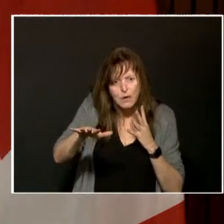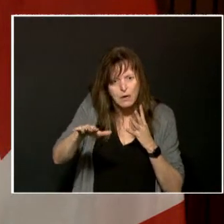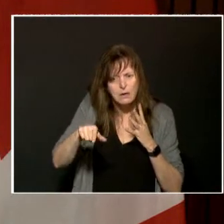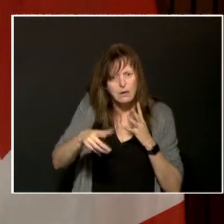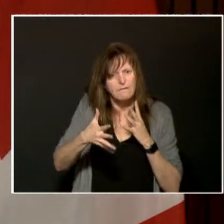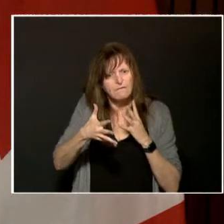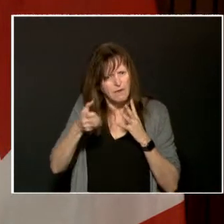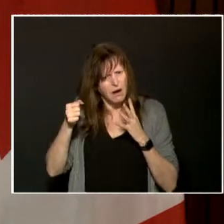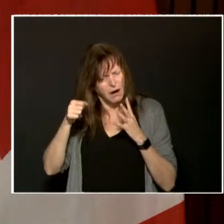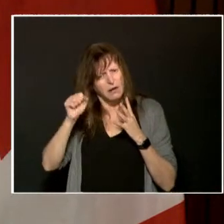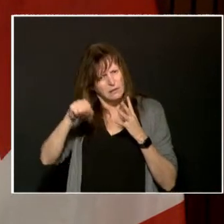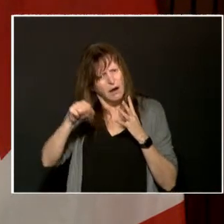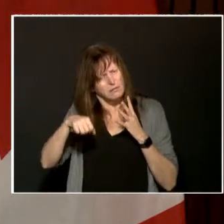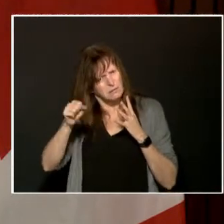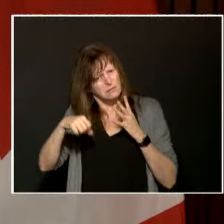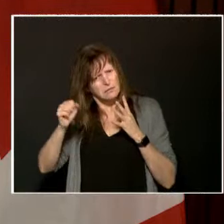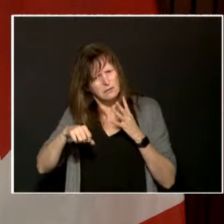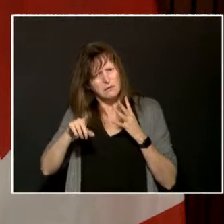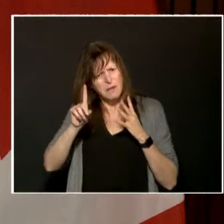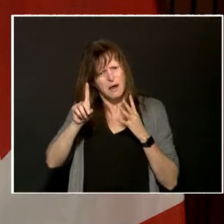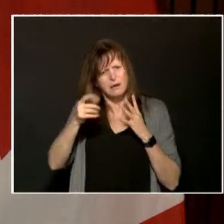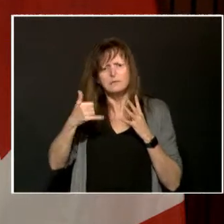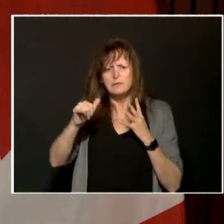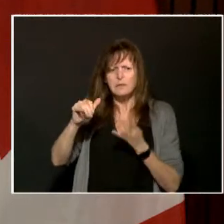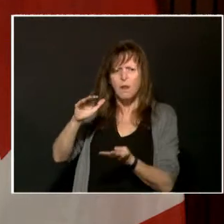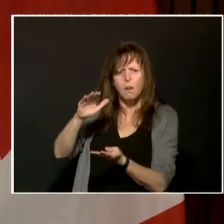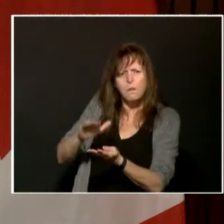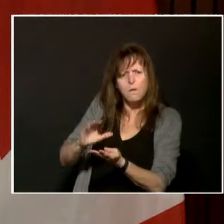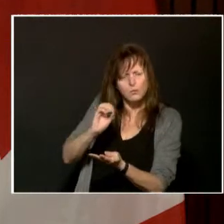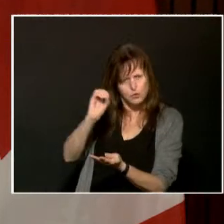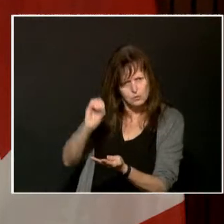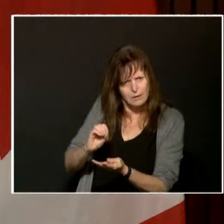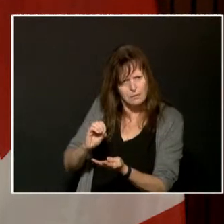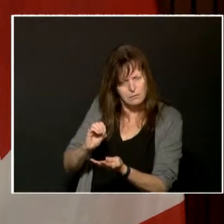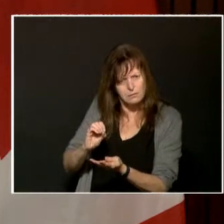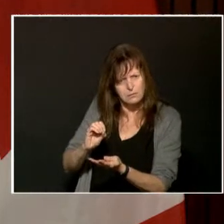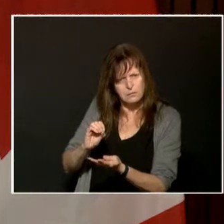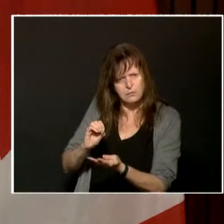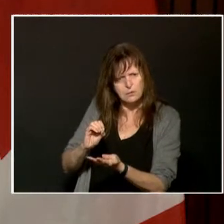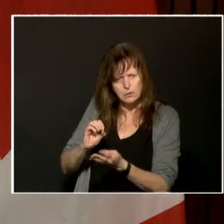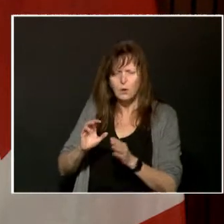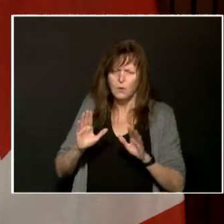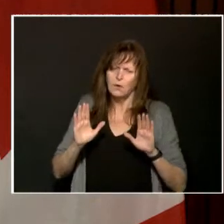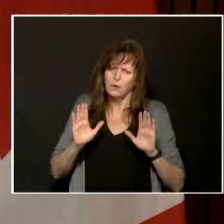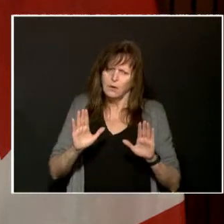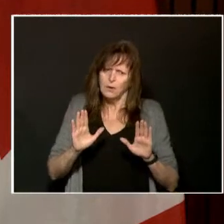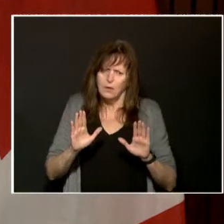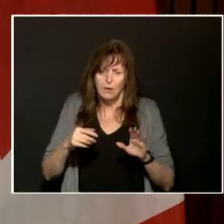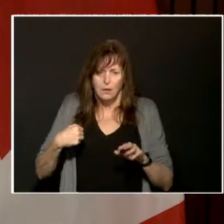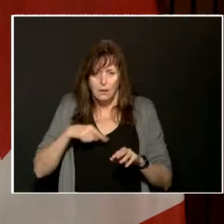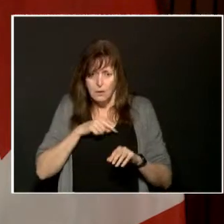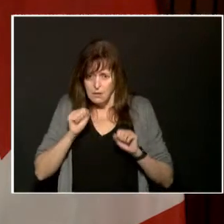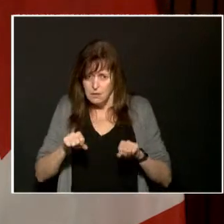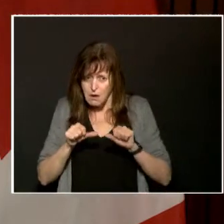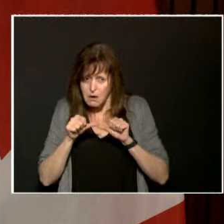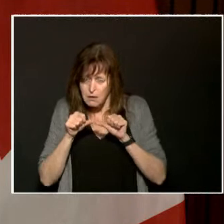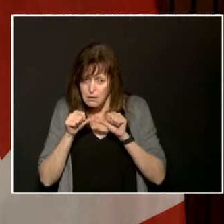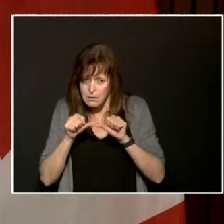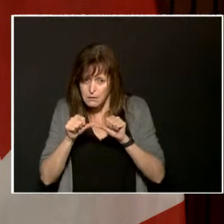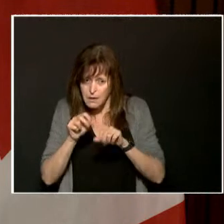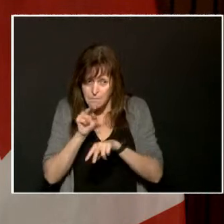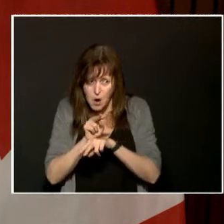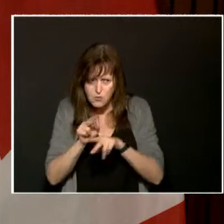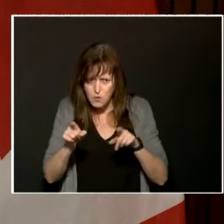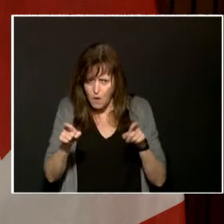jump around a little bit, but as long as we can keep it below, we'll do well. So it's not a doomsday scenario, and we can control the